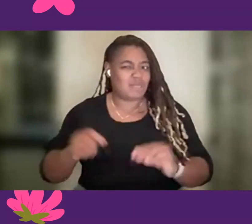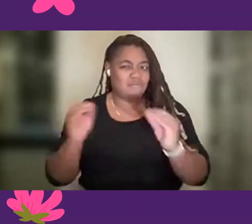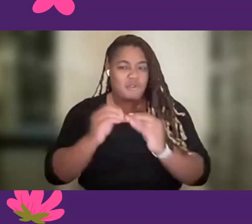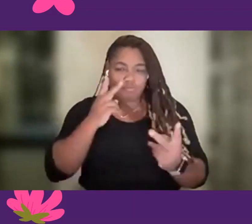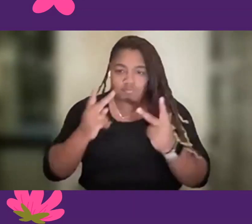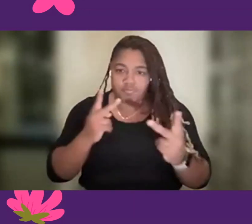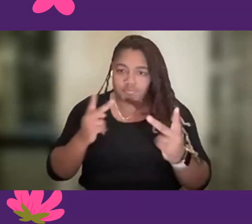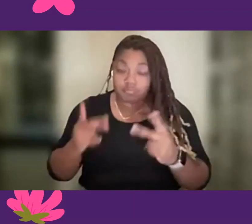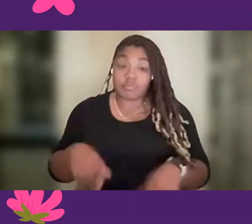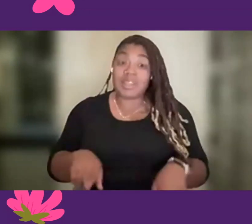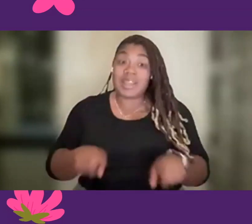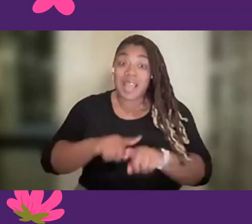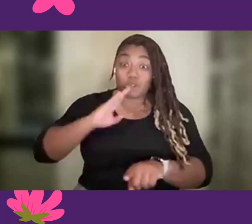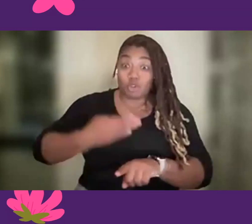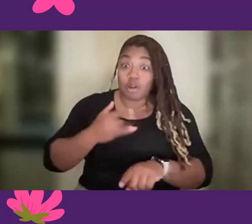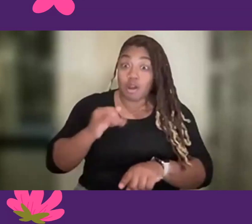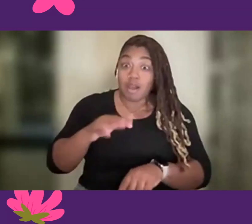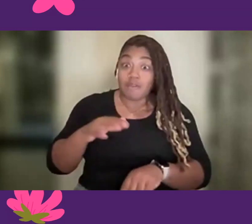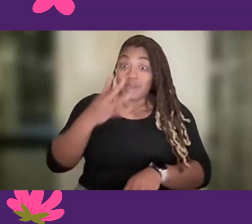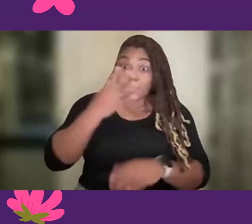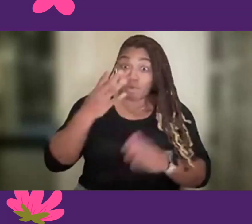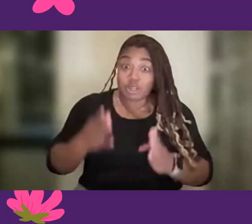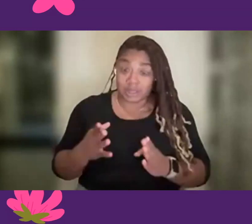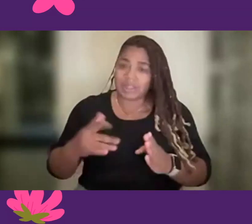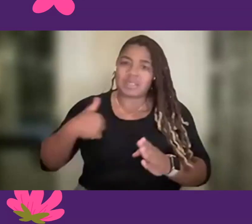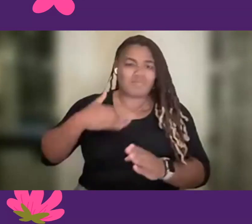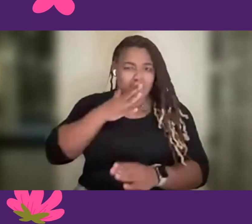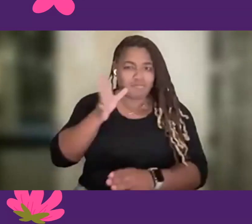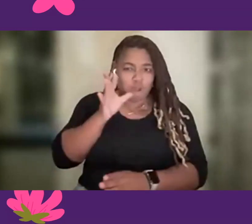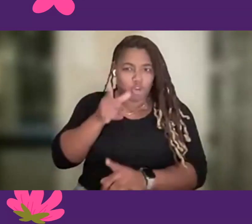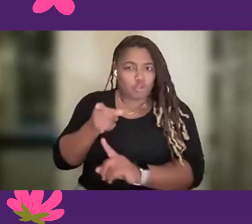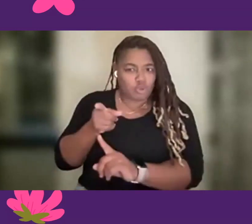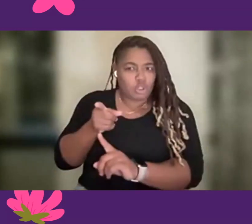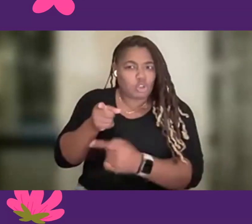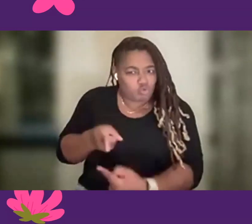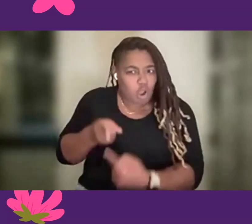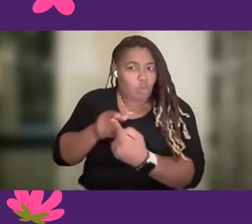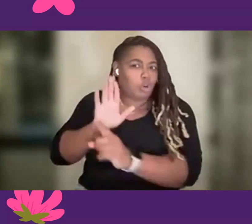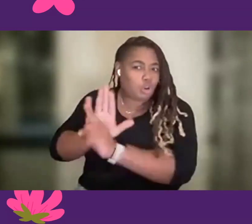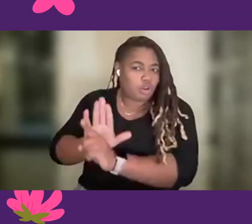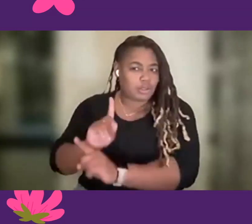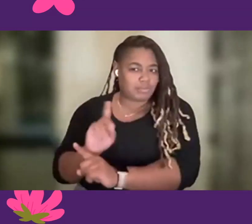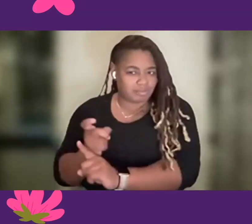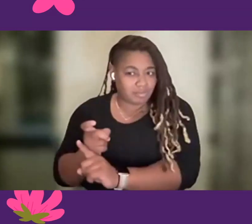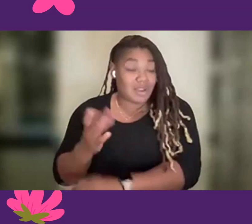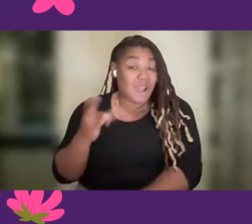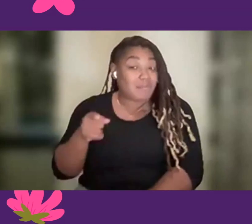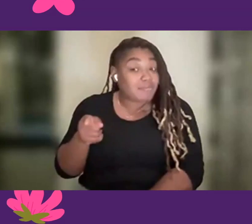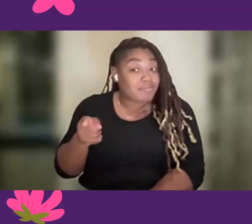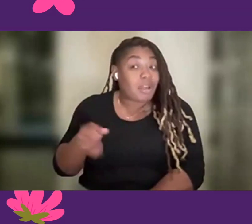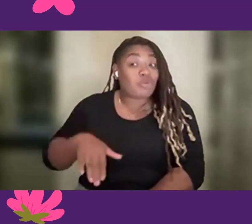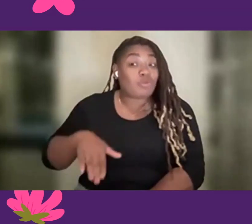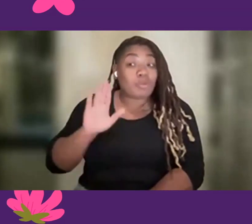daughter of an immigrant, I know how my mother really struggled with her diagnoses. And because she grew up in a culture